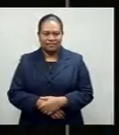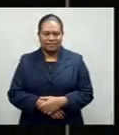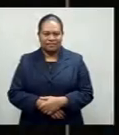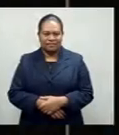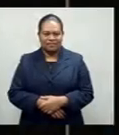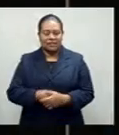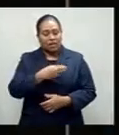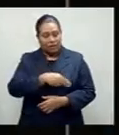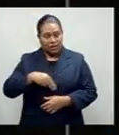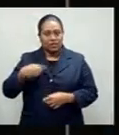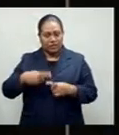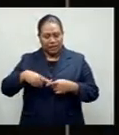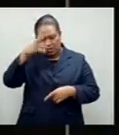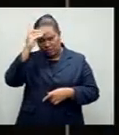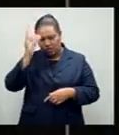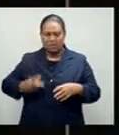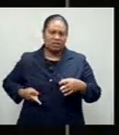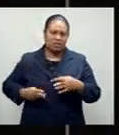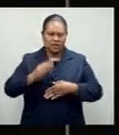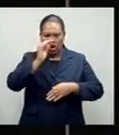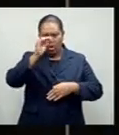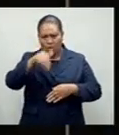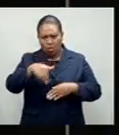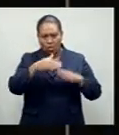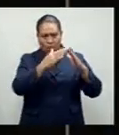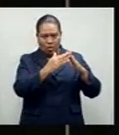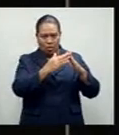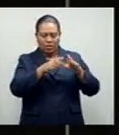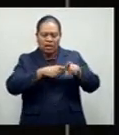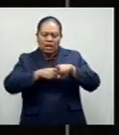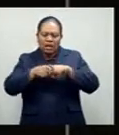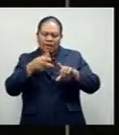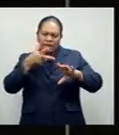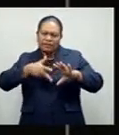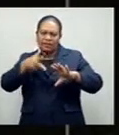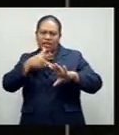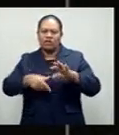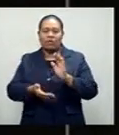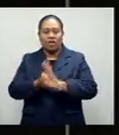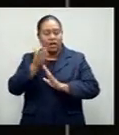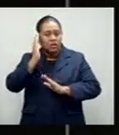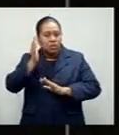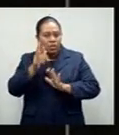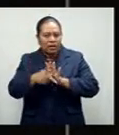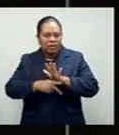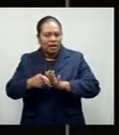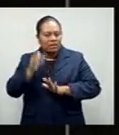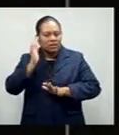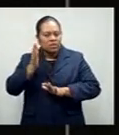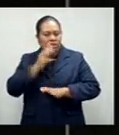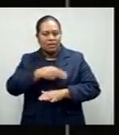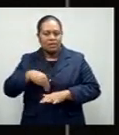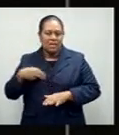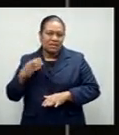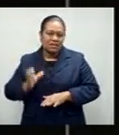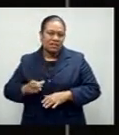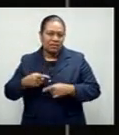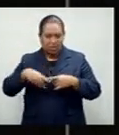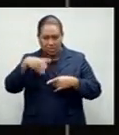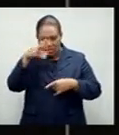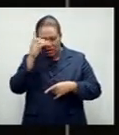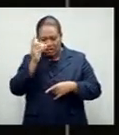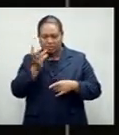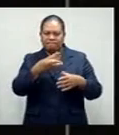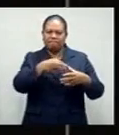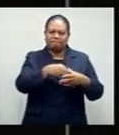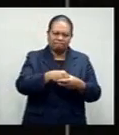The Ministry of Education has launched a home learning video competition for primary and secondary school students. Minister Rosie Akbar says this is part